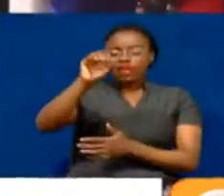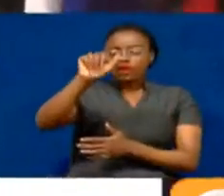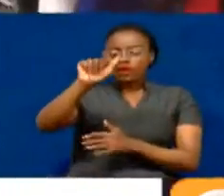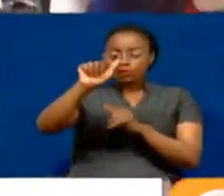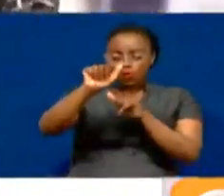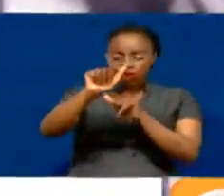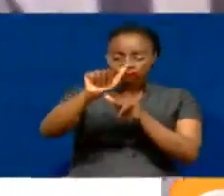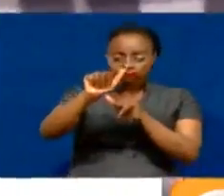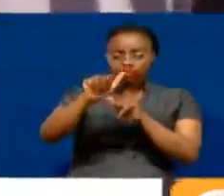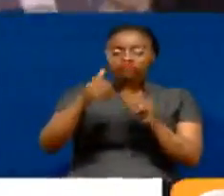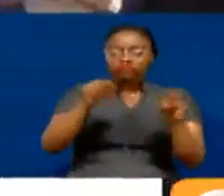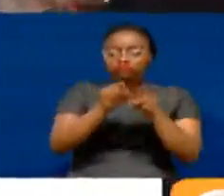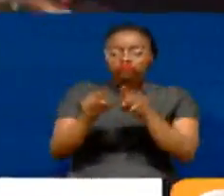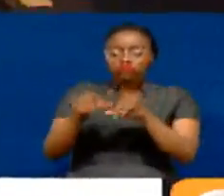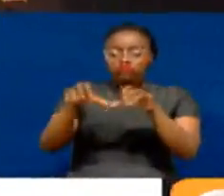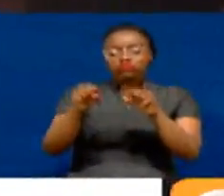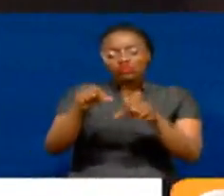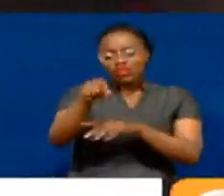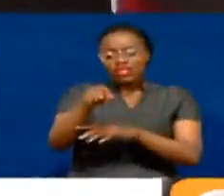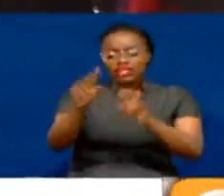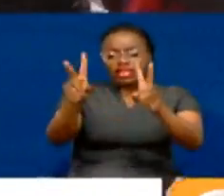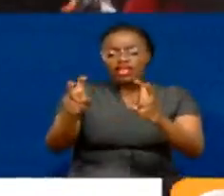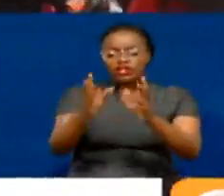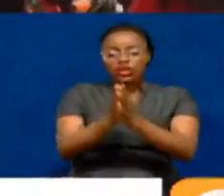Oversight Authority, IPOA, also took up the matter